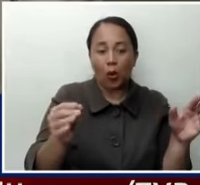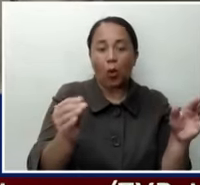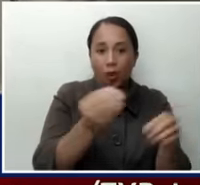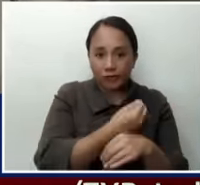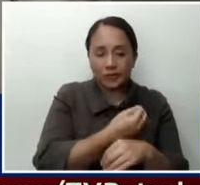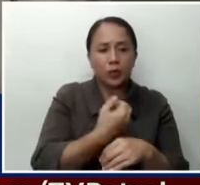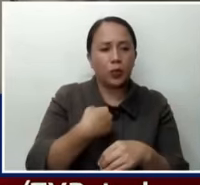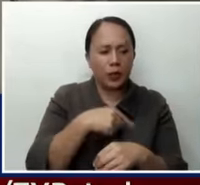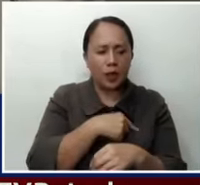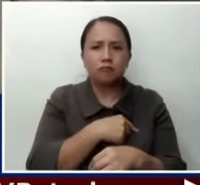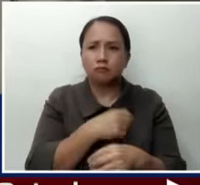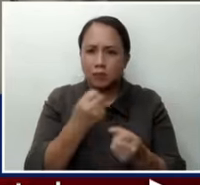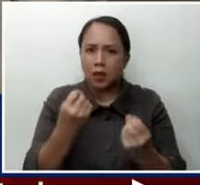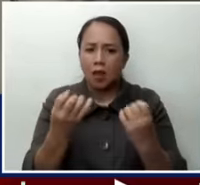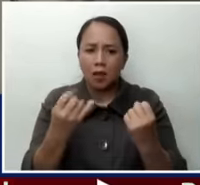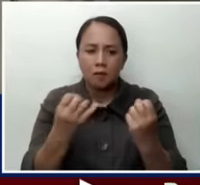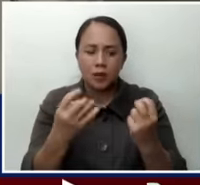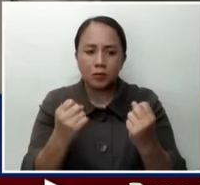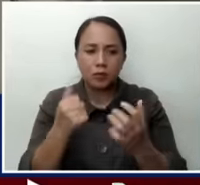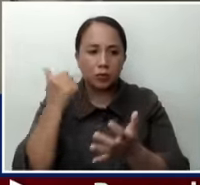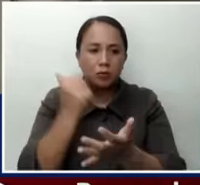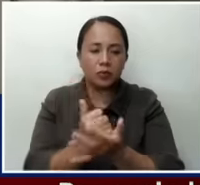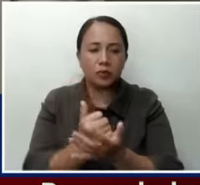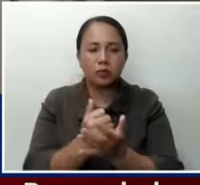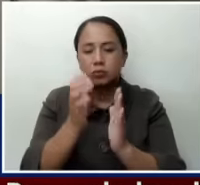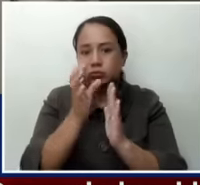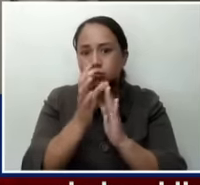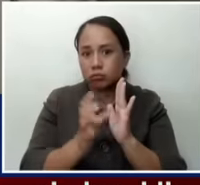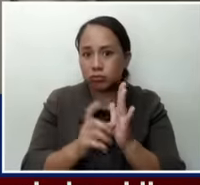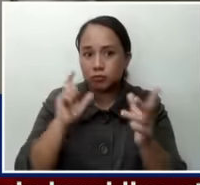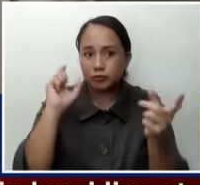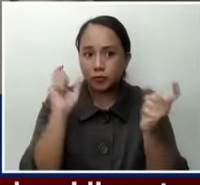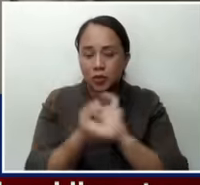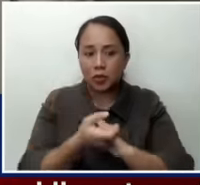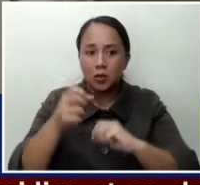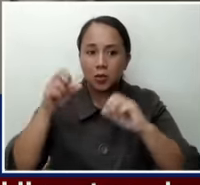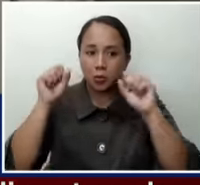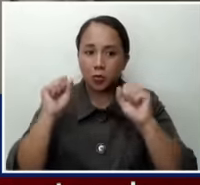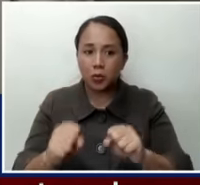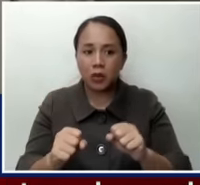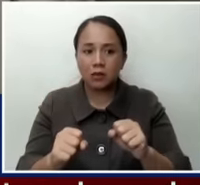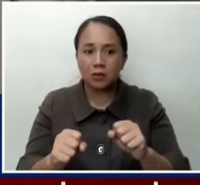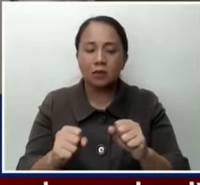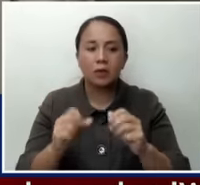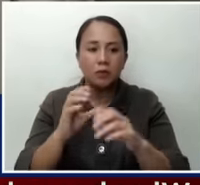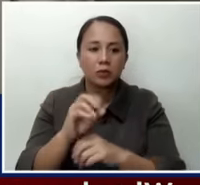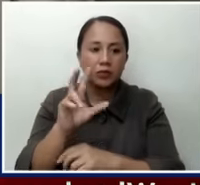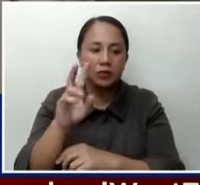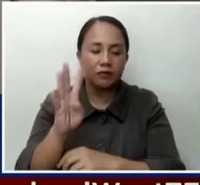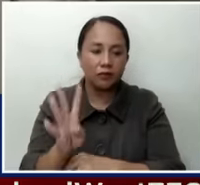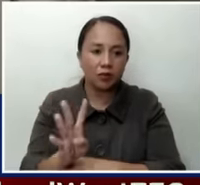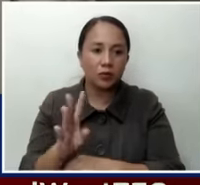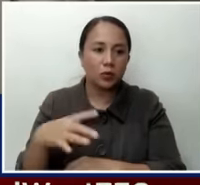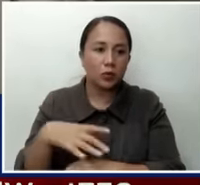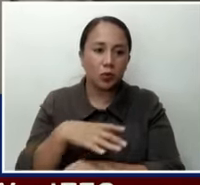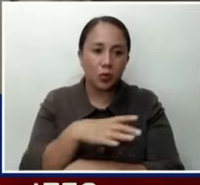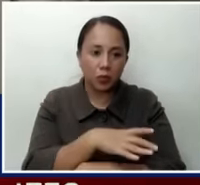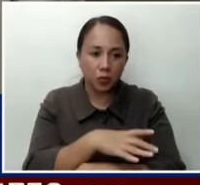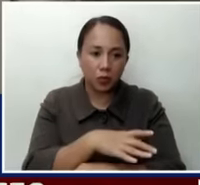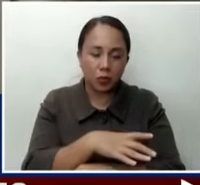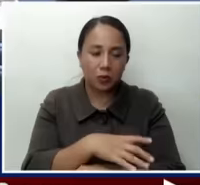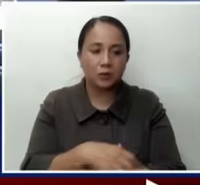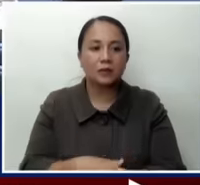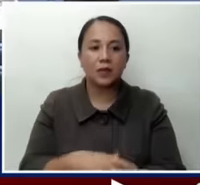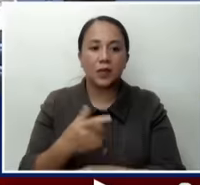the numbers to approve charter change, then pwedeng maabot yung 3/4 of the whole Congress, kahit na house lang po